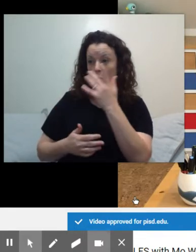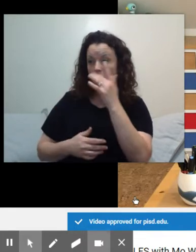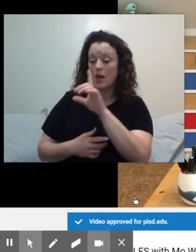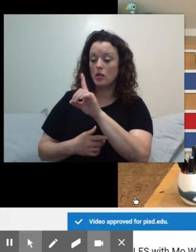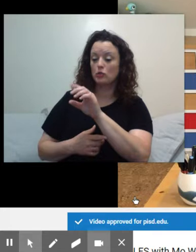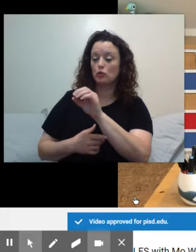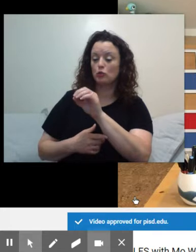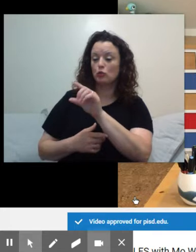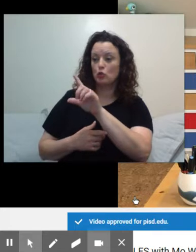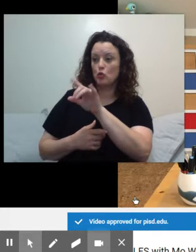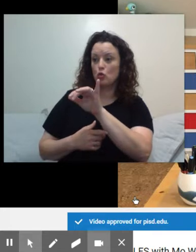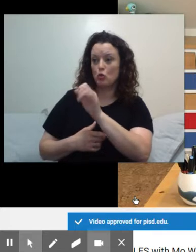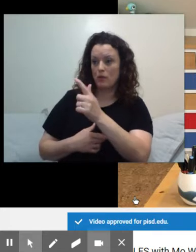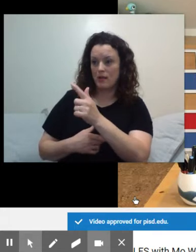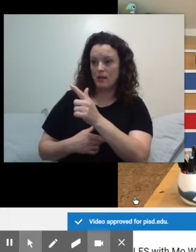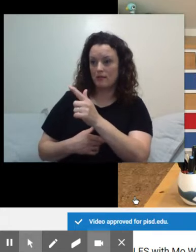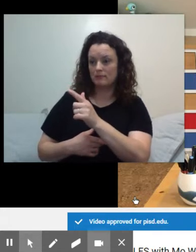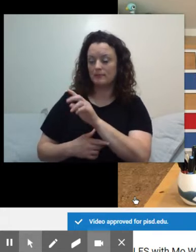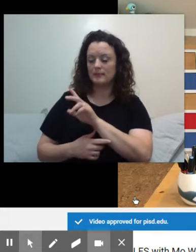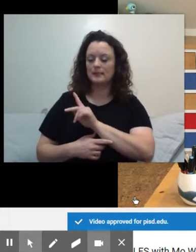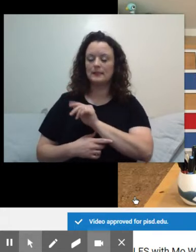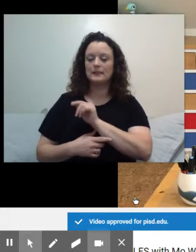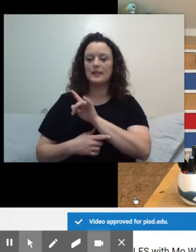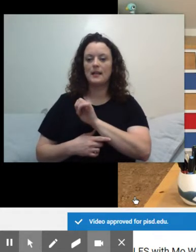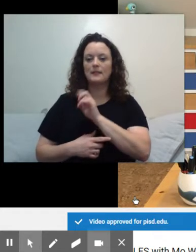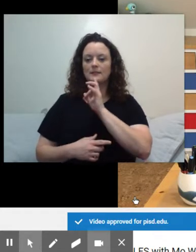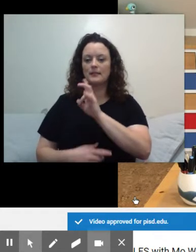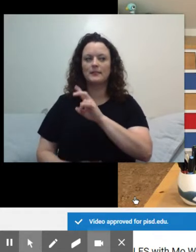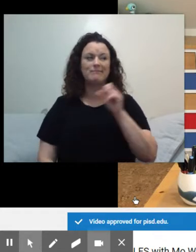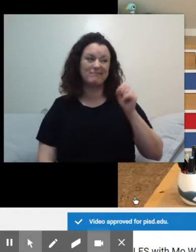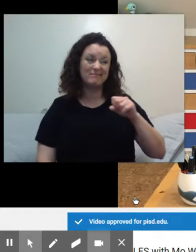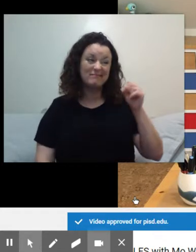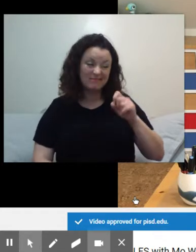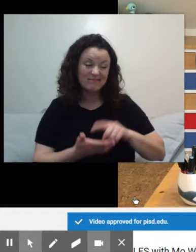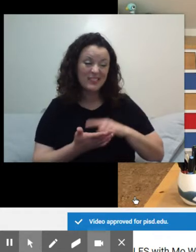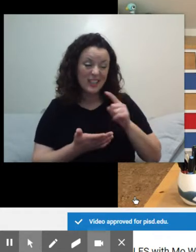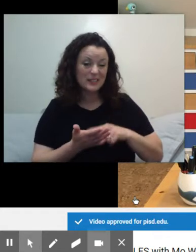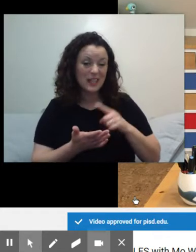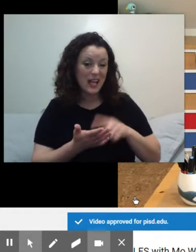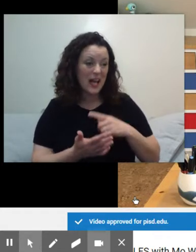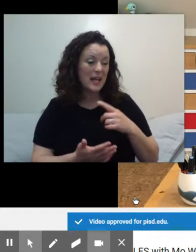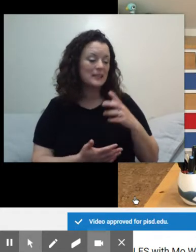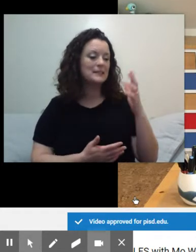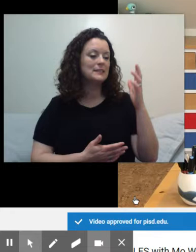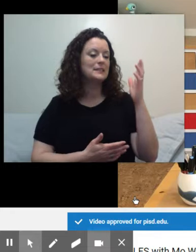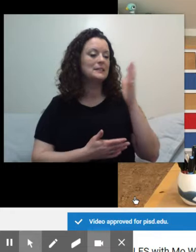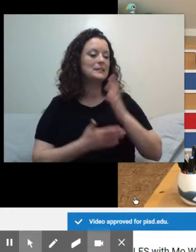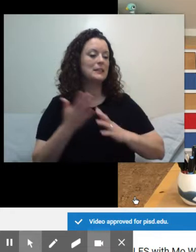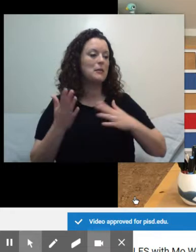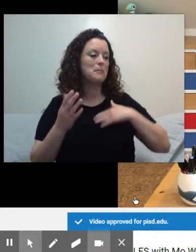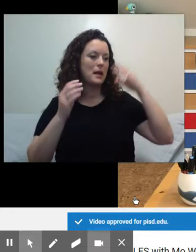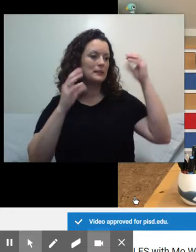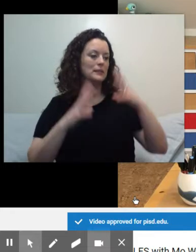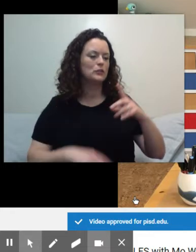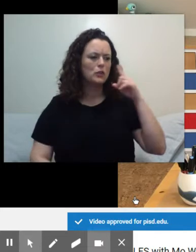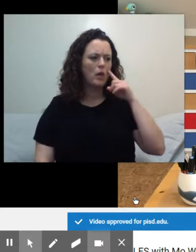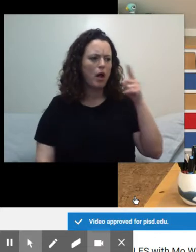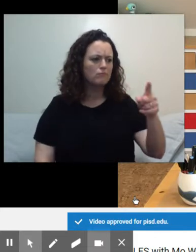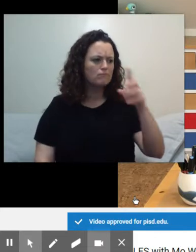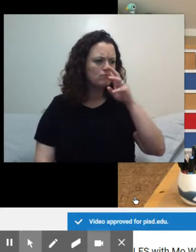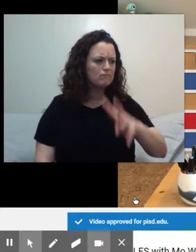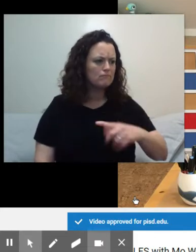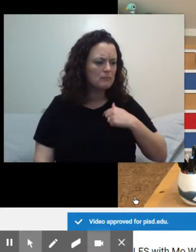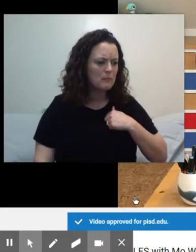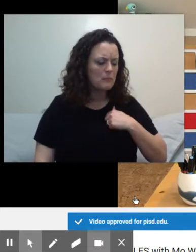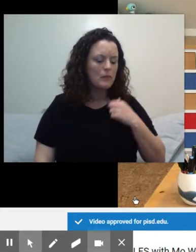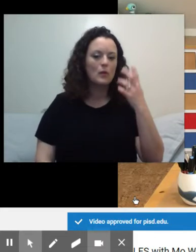Katie, who is 7. Yes, I sometimes did. You know, sometimes some of my teachers didn't think I was paying attention because I would